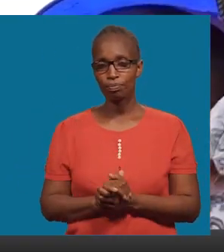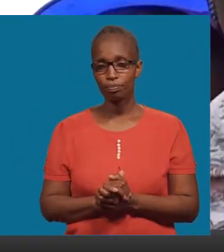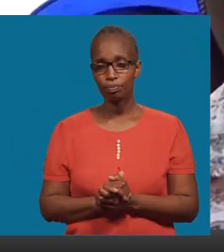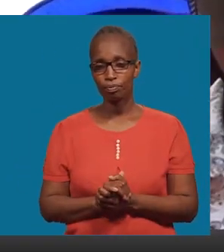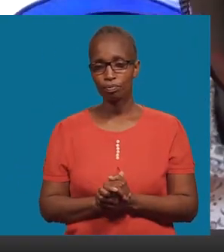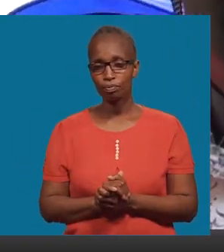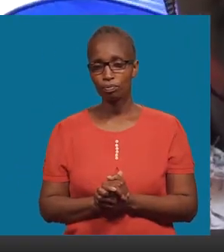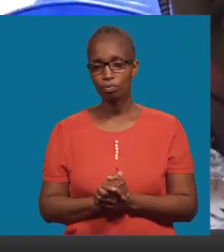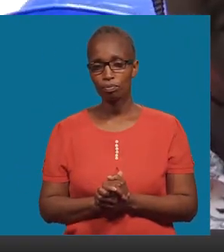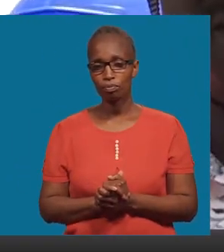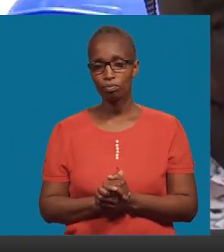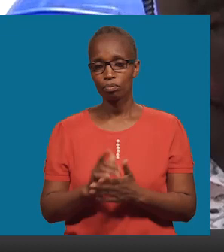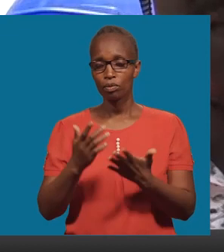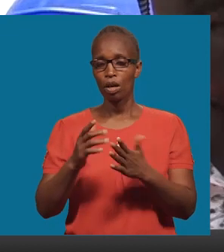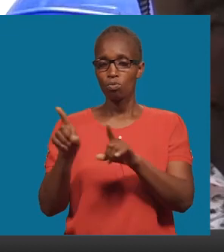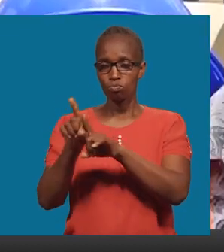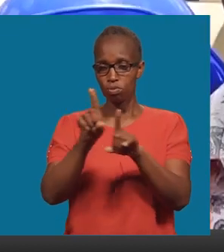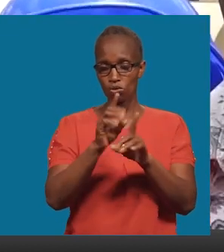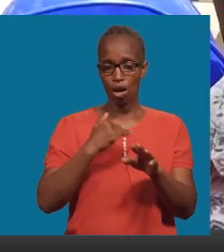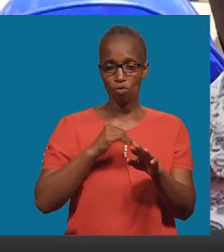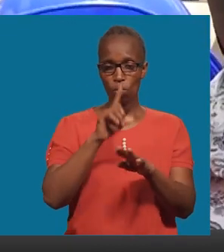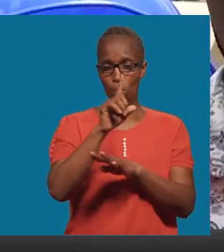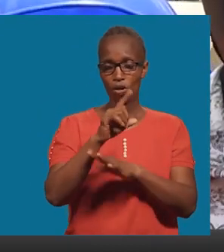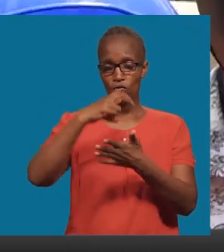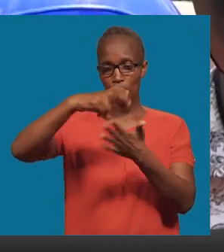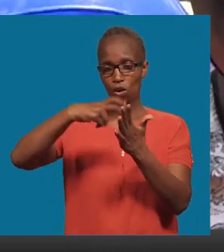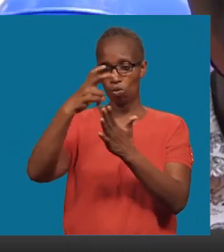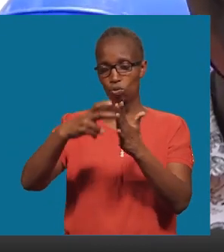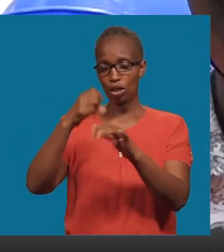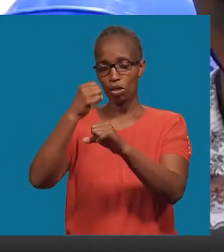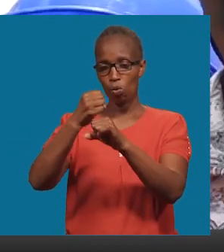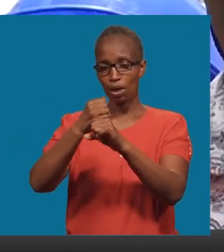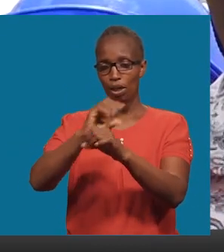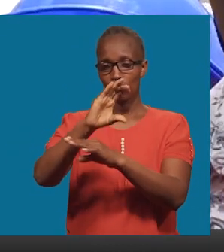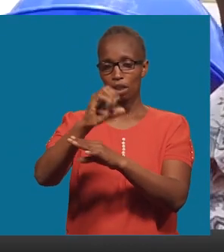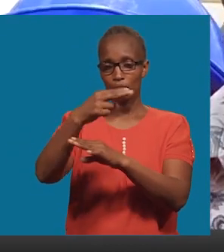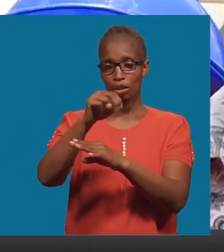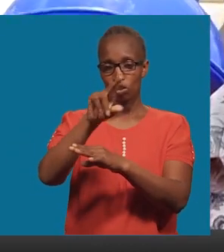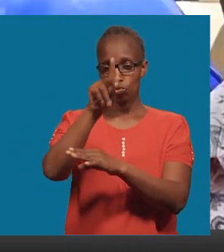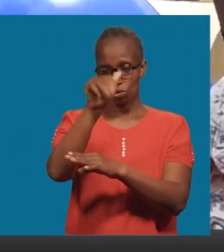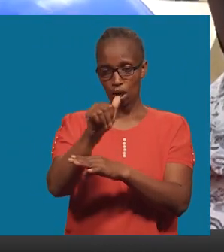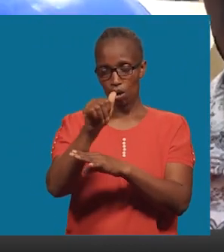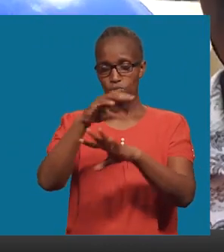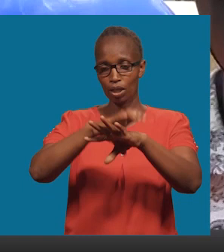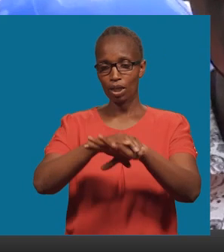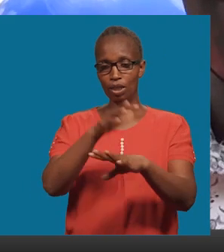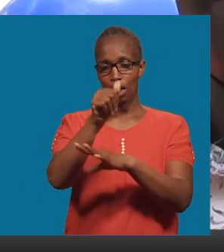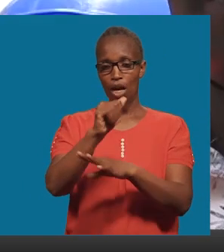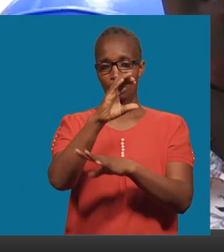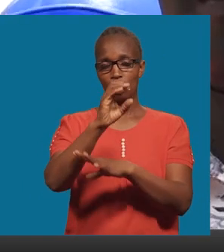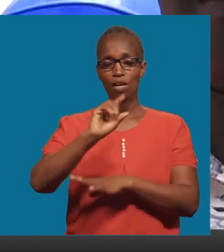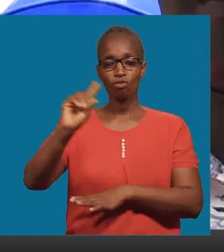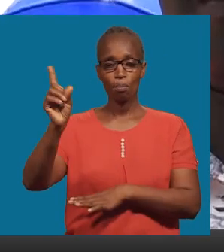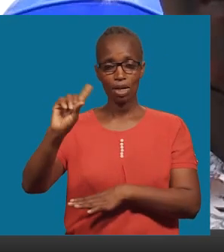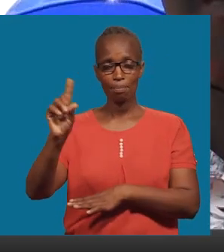a contractor who is doing a road in Chuka. I believe the contractors have really been struggling to get the AC from Nairobi.